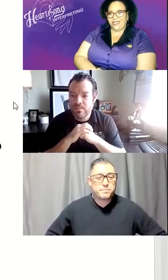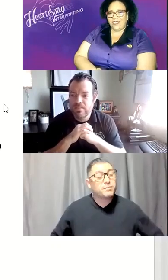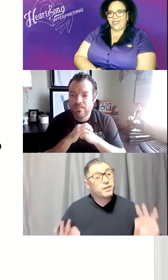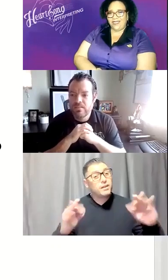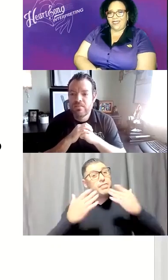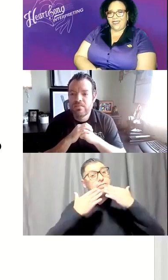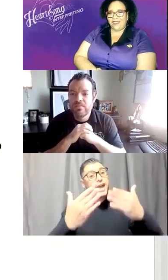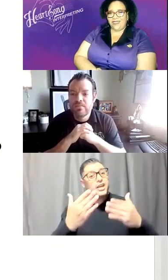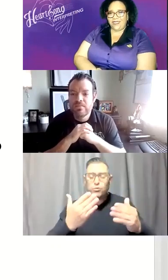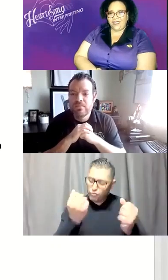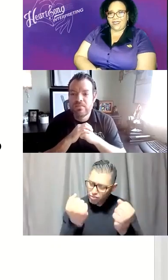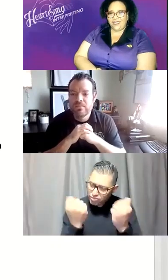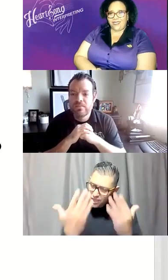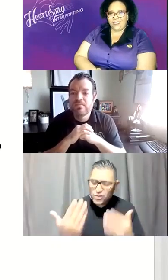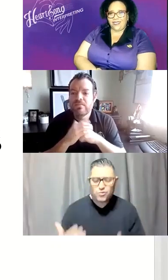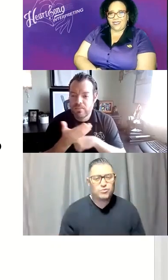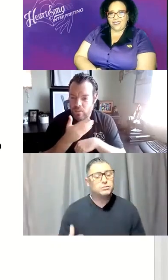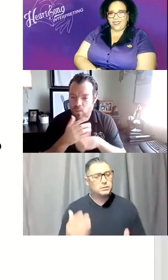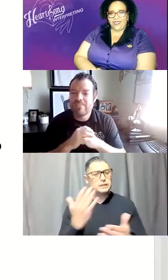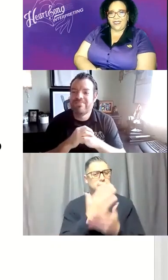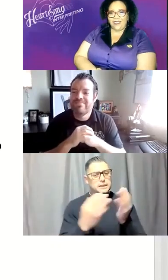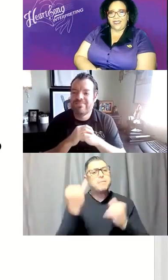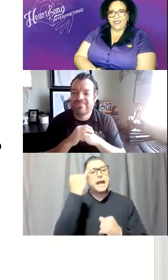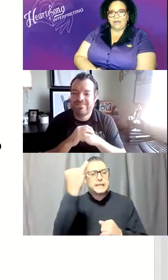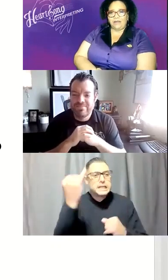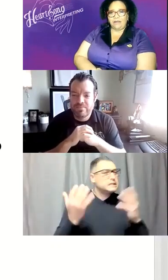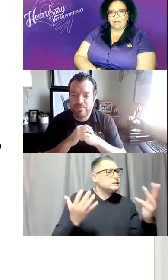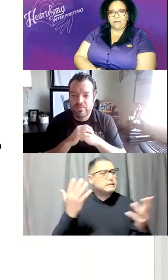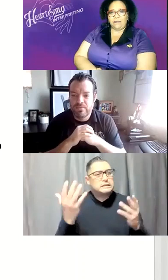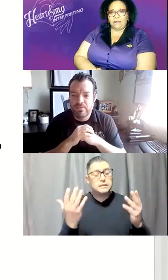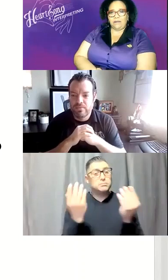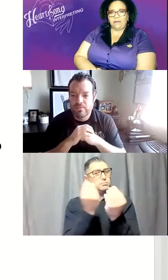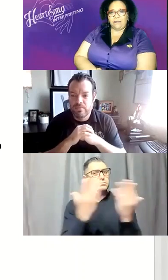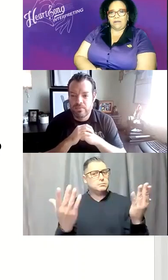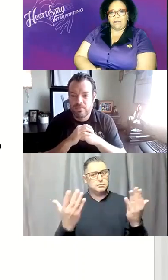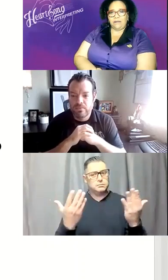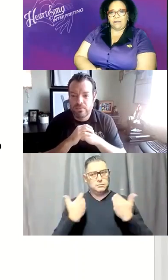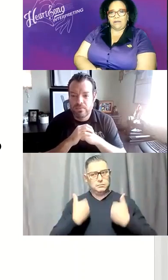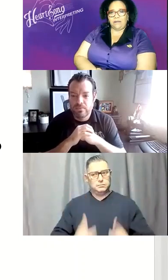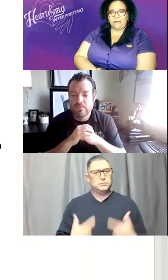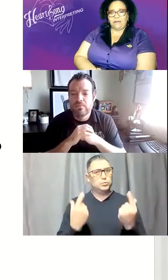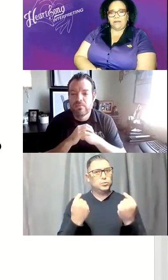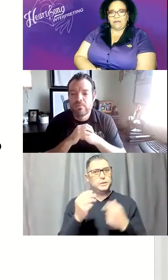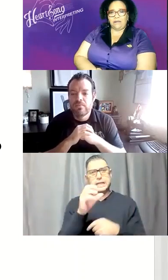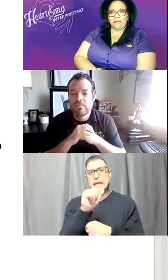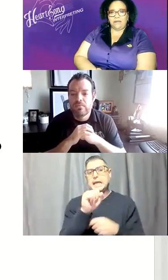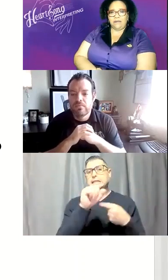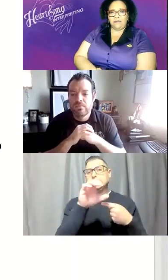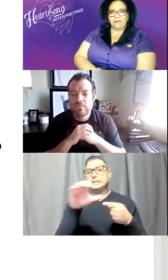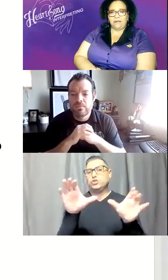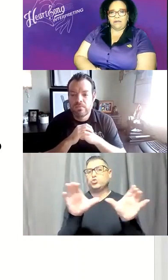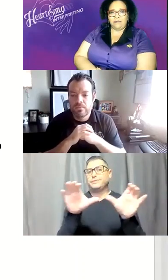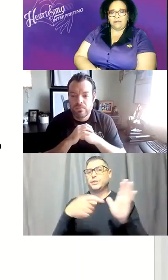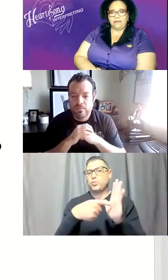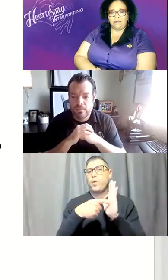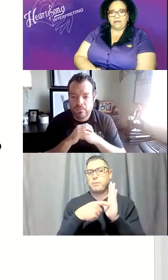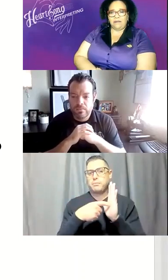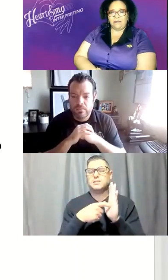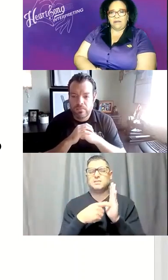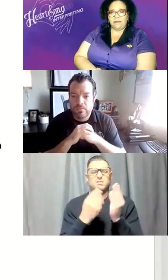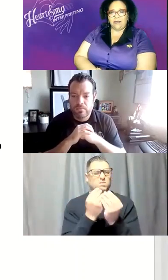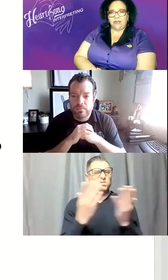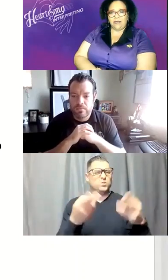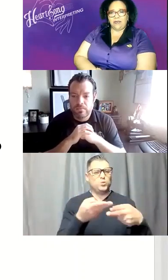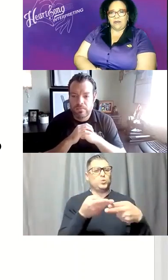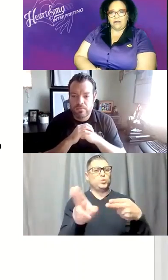Thank you for sharing. We get some ideas of what we're doing. I'm just going to show you a little bit about our SCC certificate requirements, give you a little brief